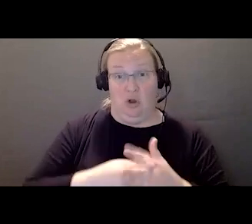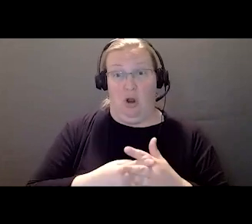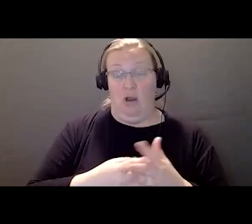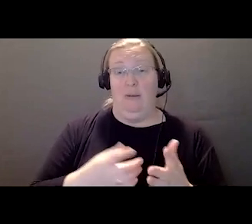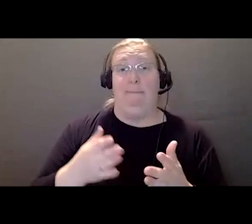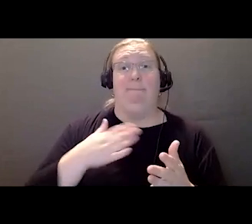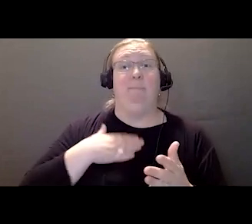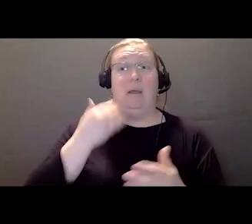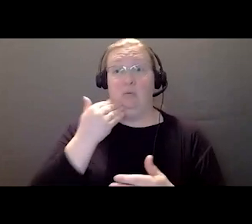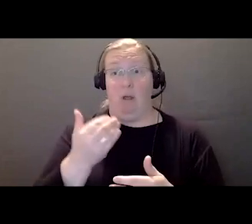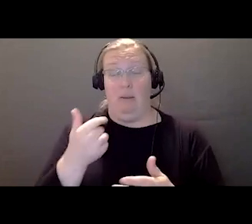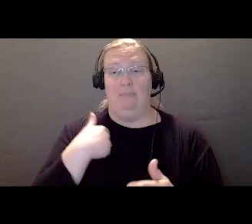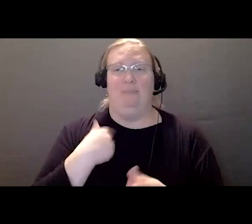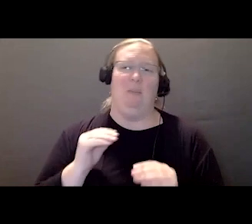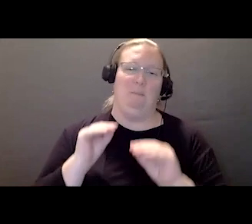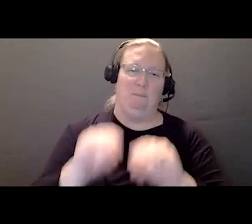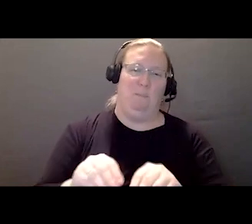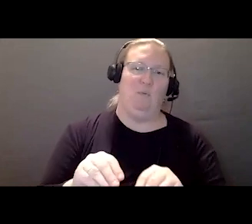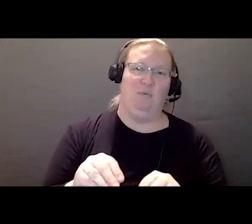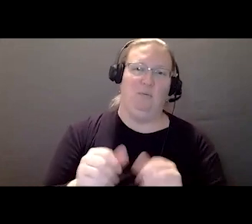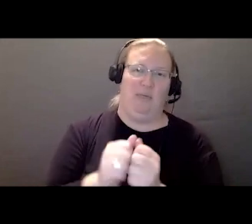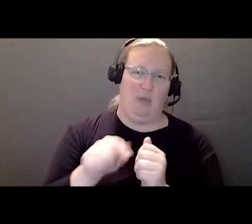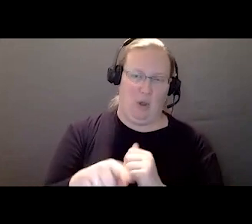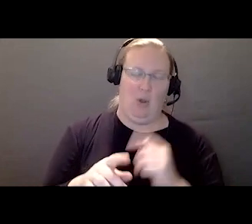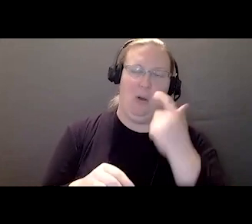Food Network a lot.